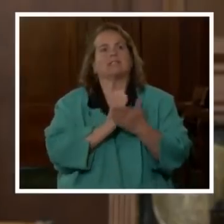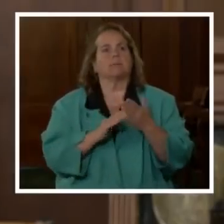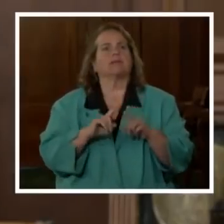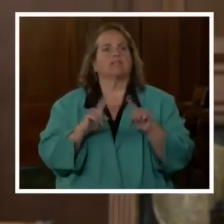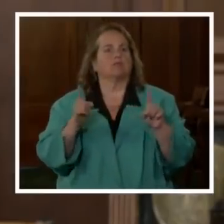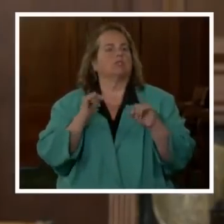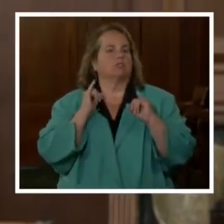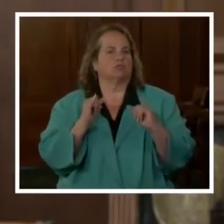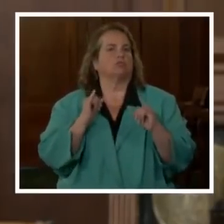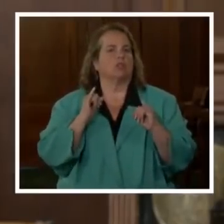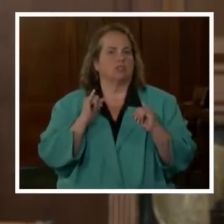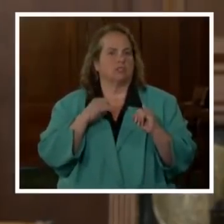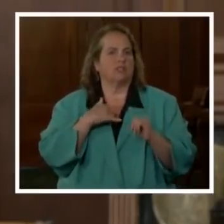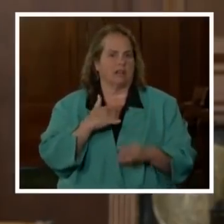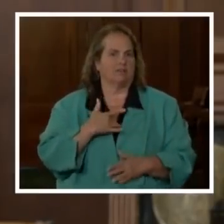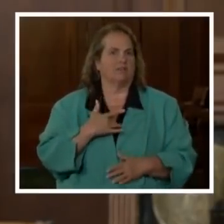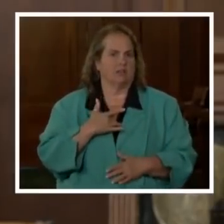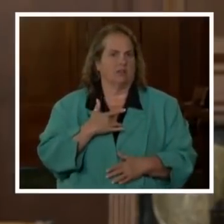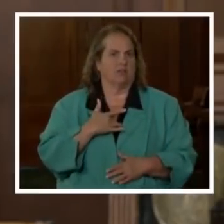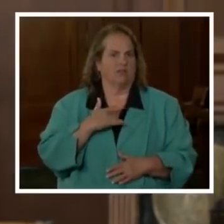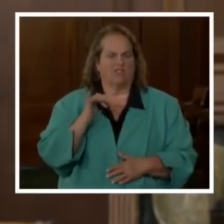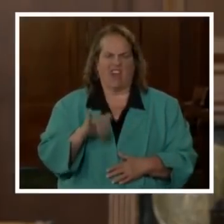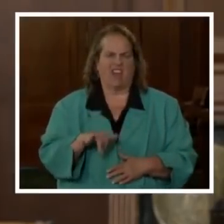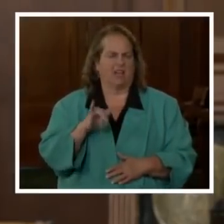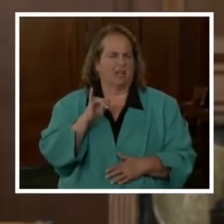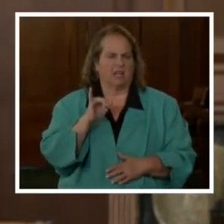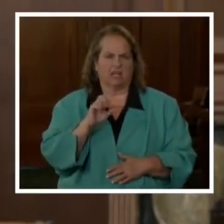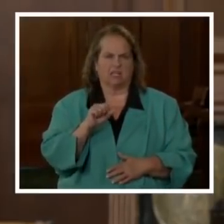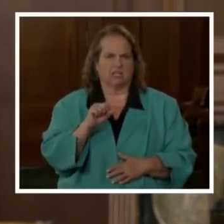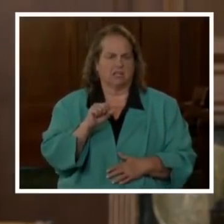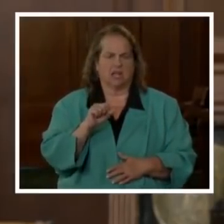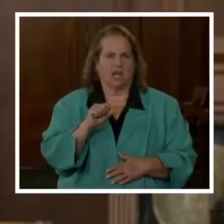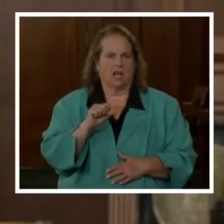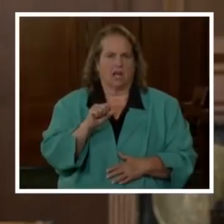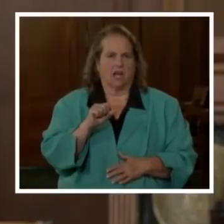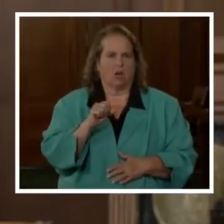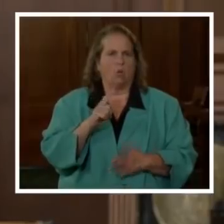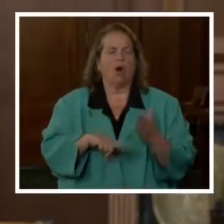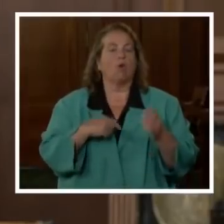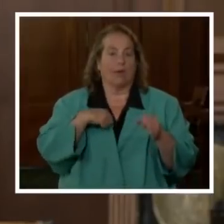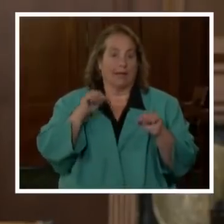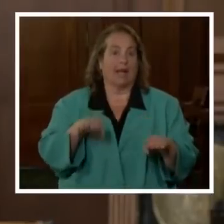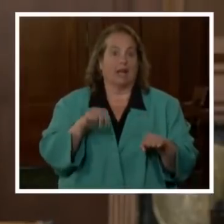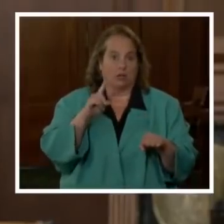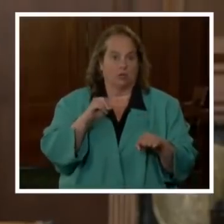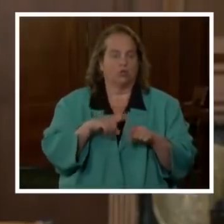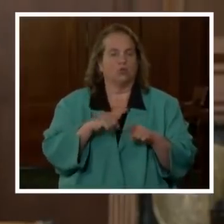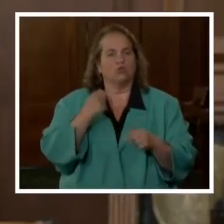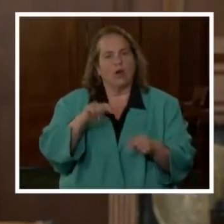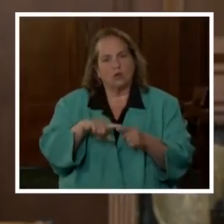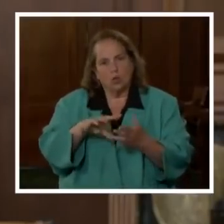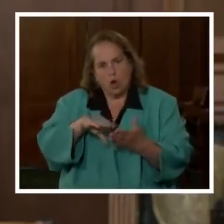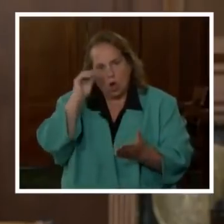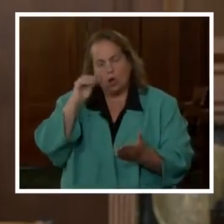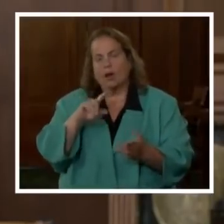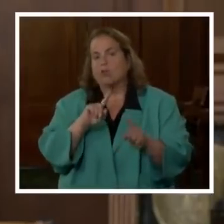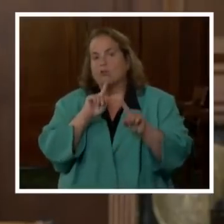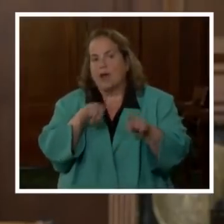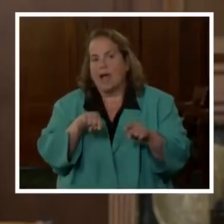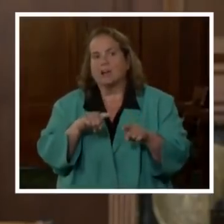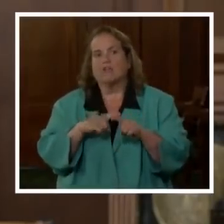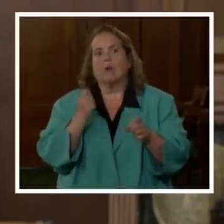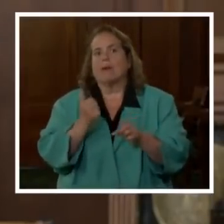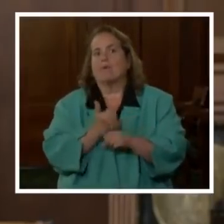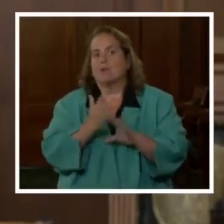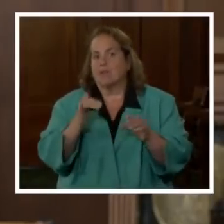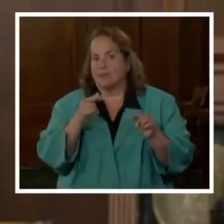different instructions. I believe that that's the very least that we can do in trying to learn and react from everything